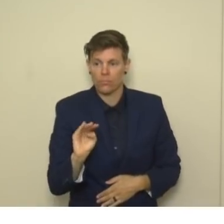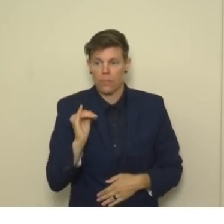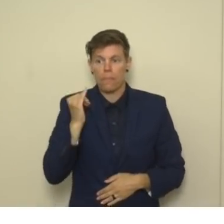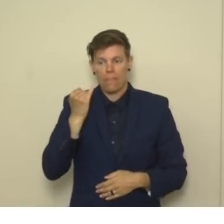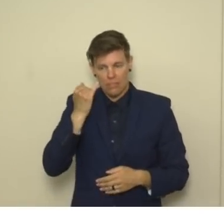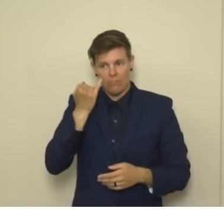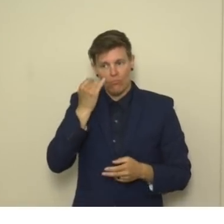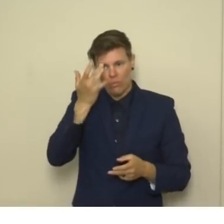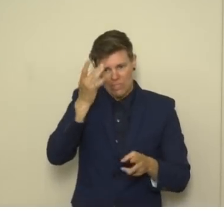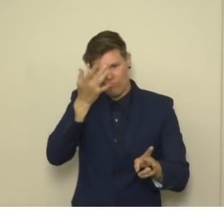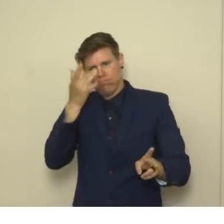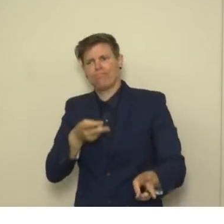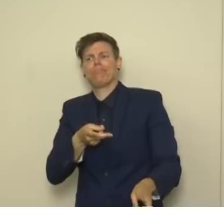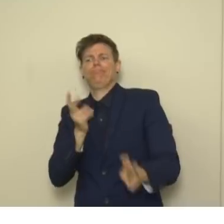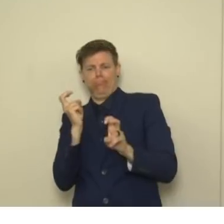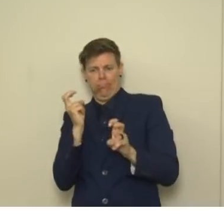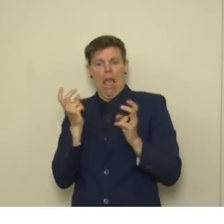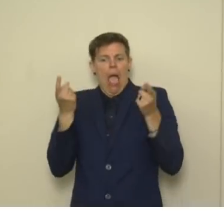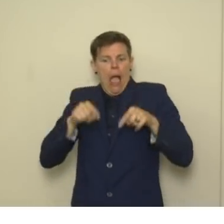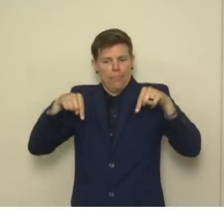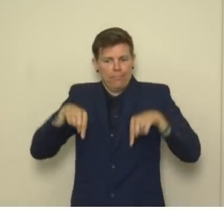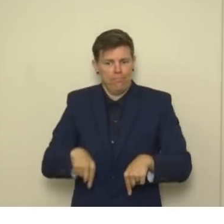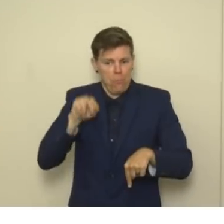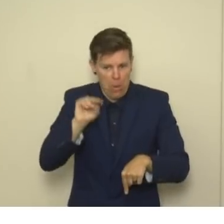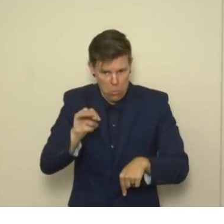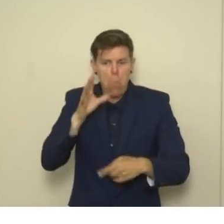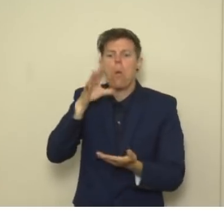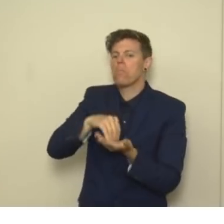you are a New Mexican in Arizona,